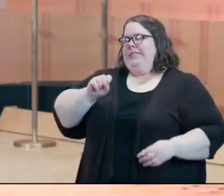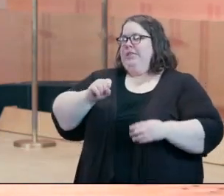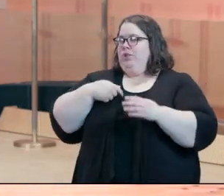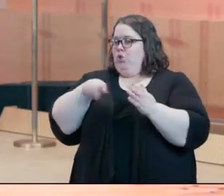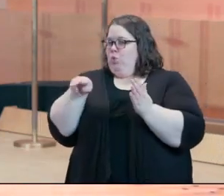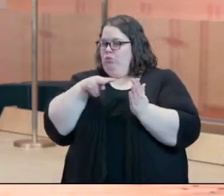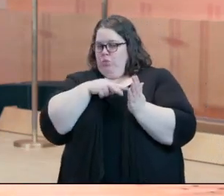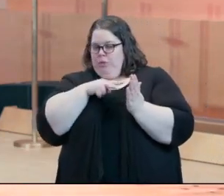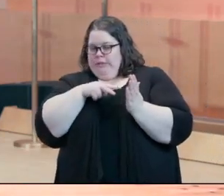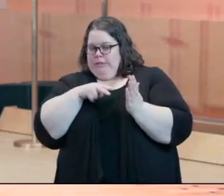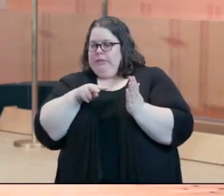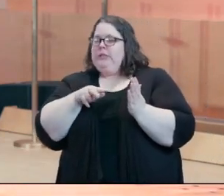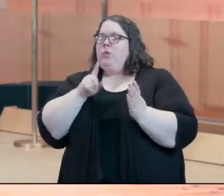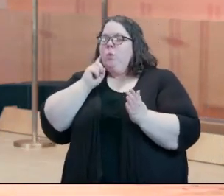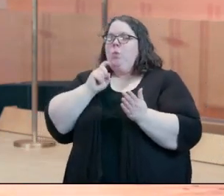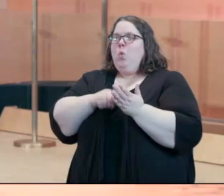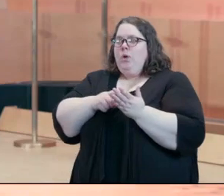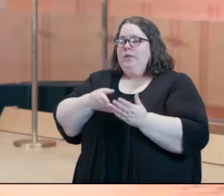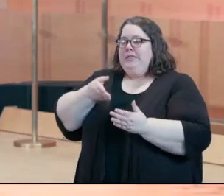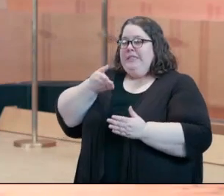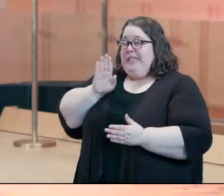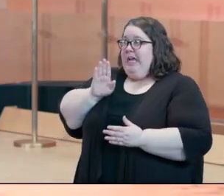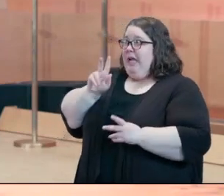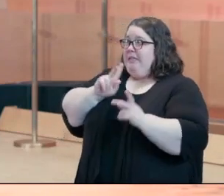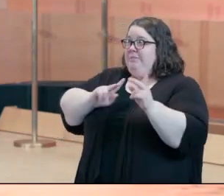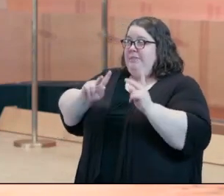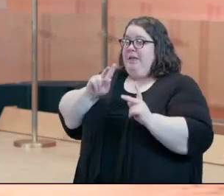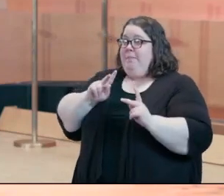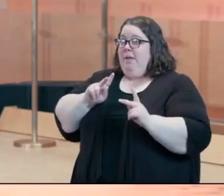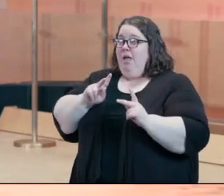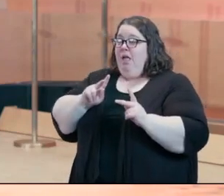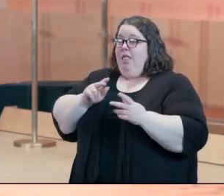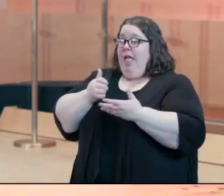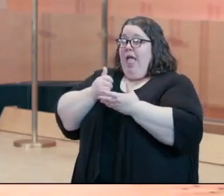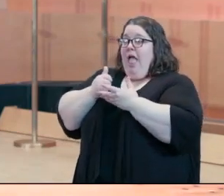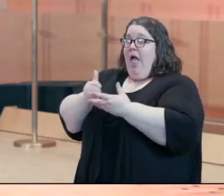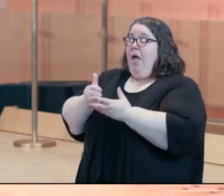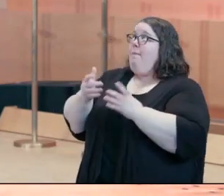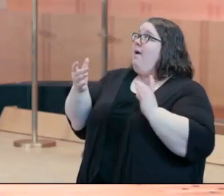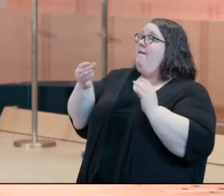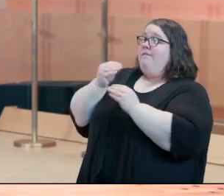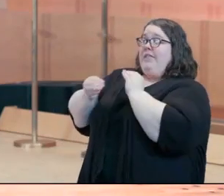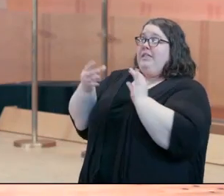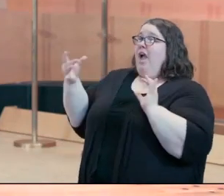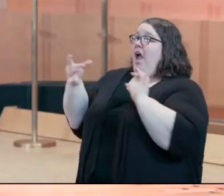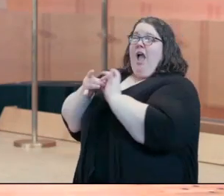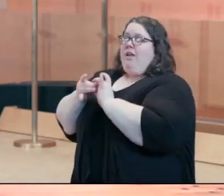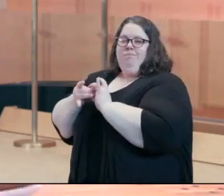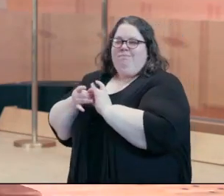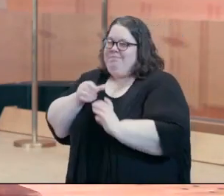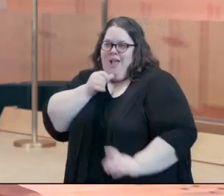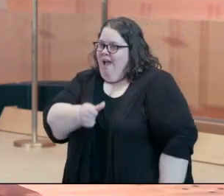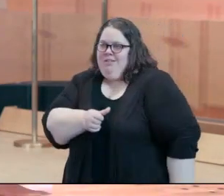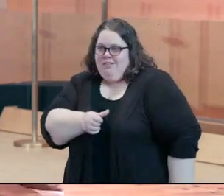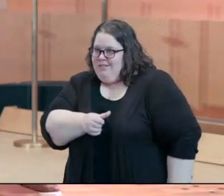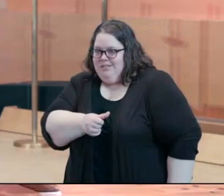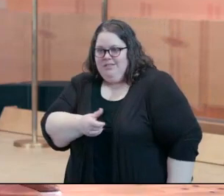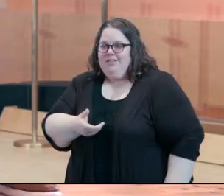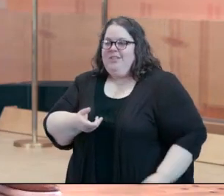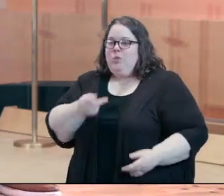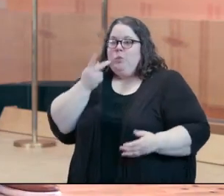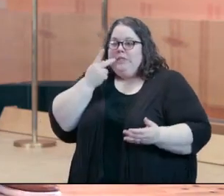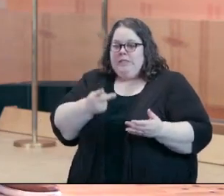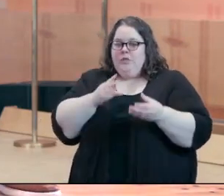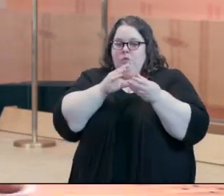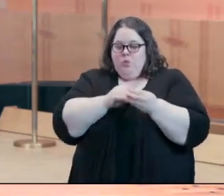quickly that God's people did not do their part in restoring this relationship. In fact, over and over, we have story after story